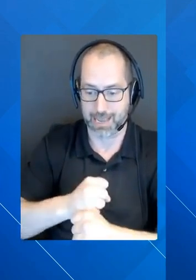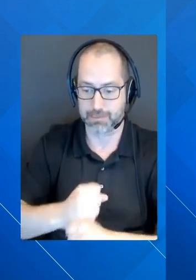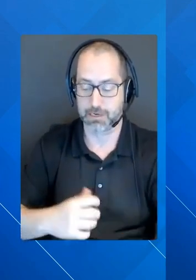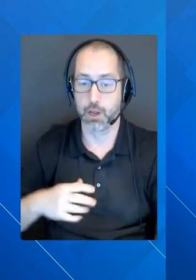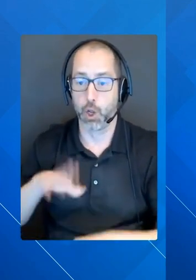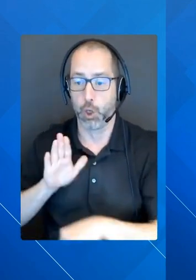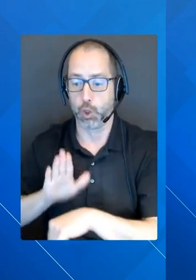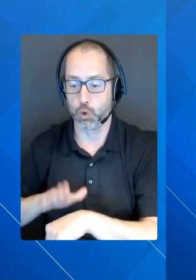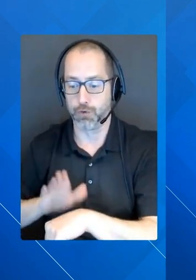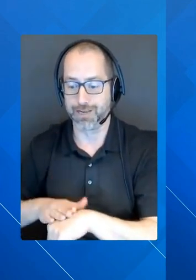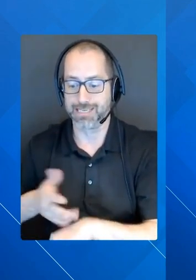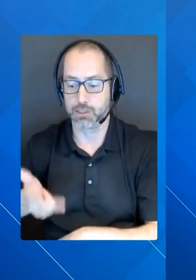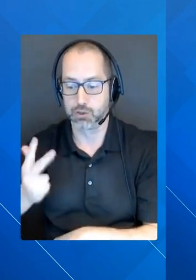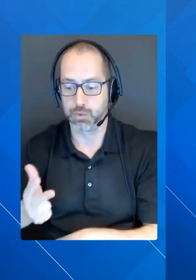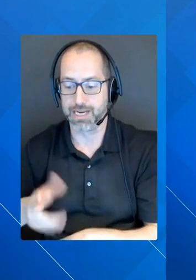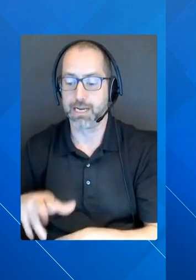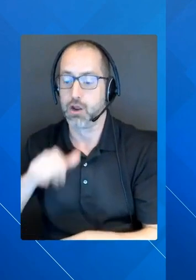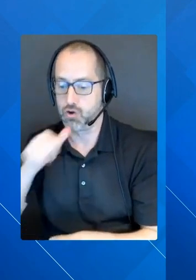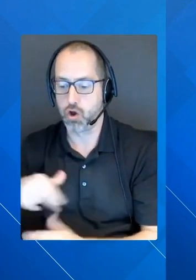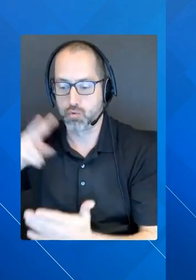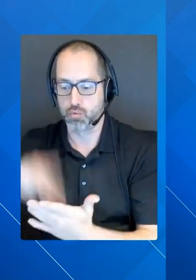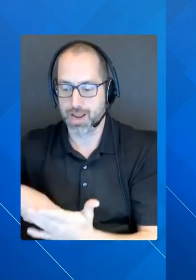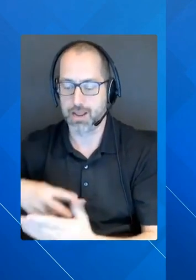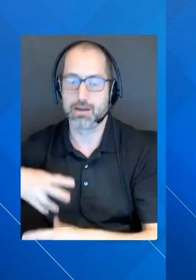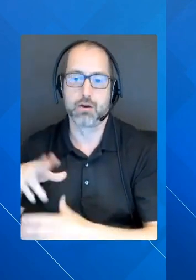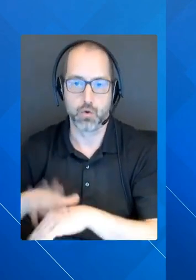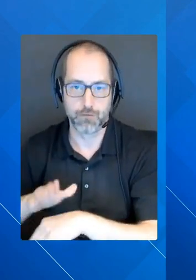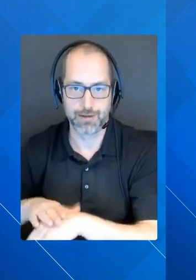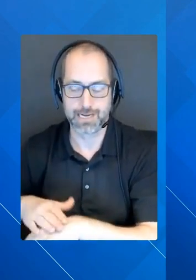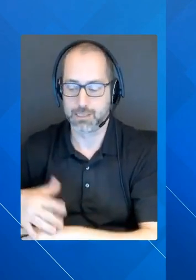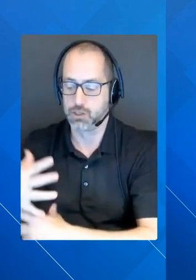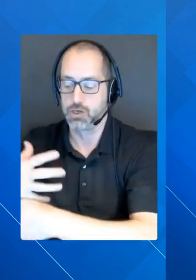Notifications 3 unread notifications button collapsed.